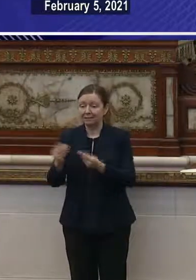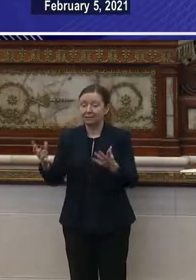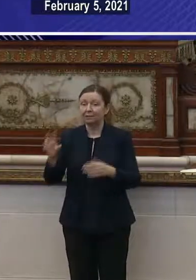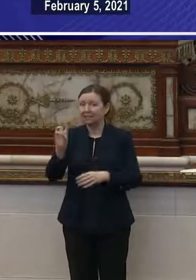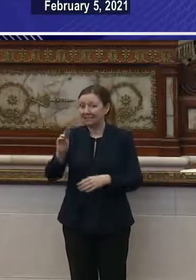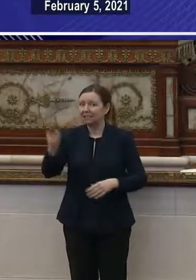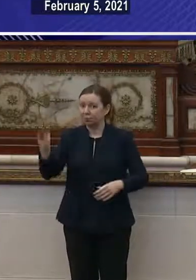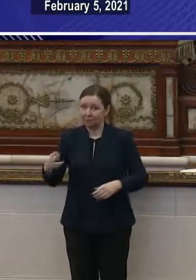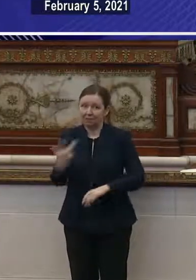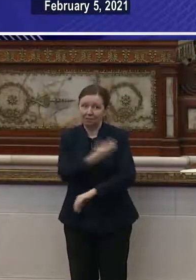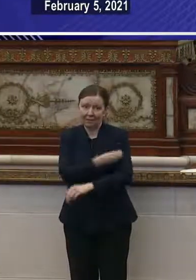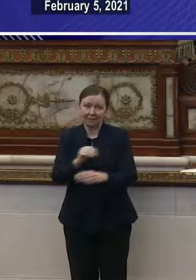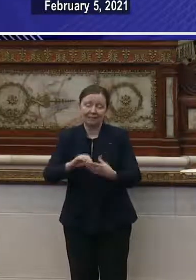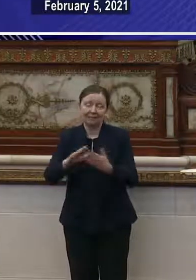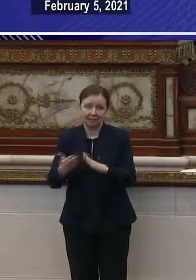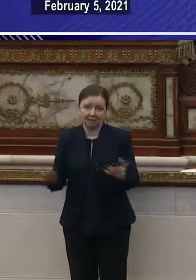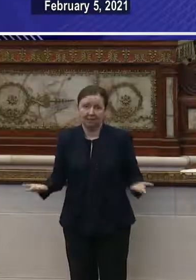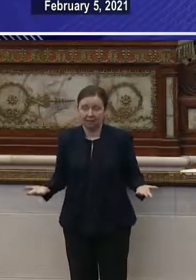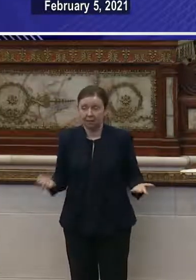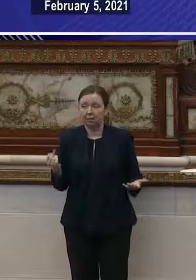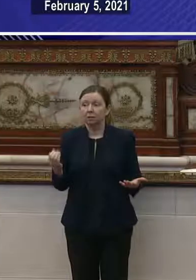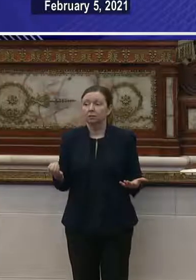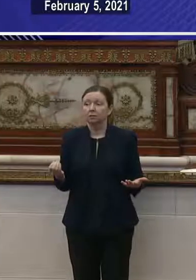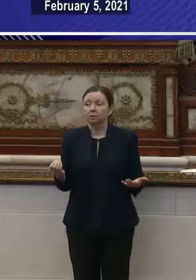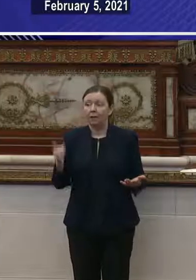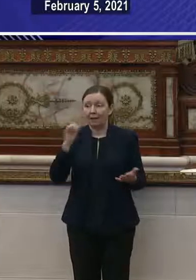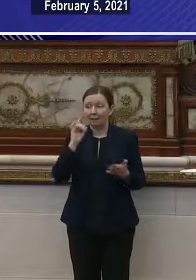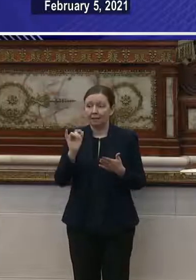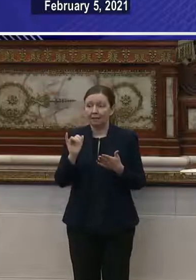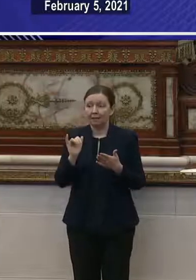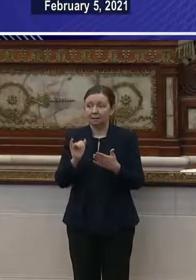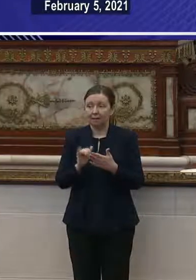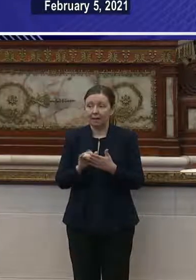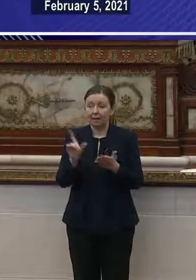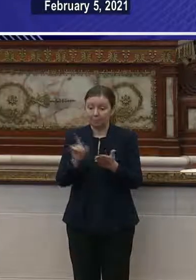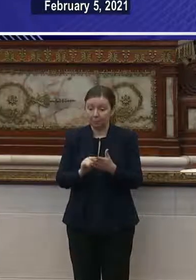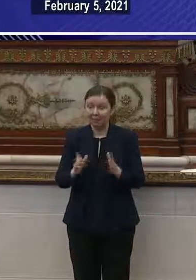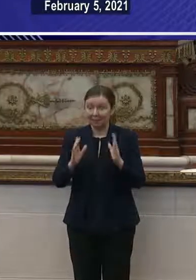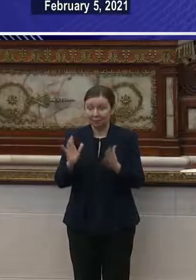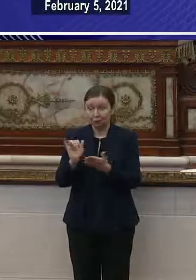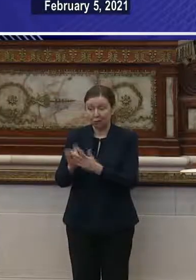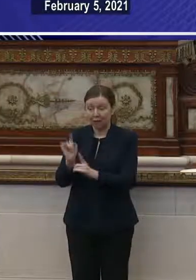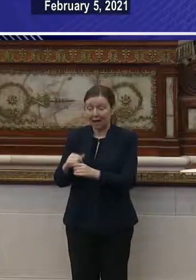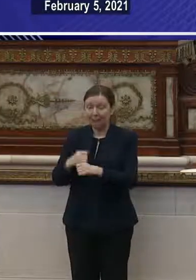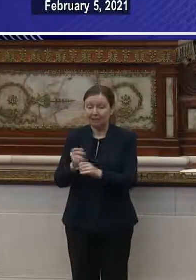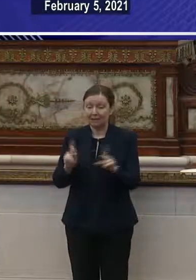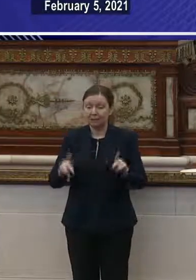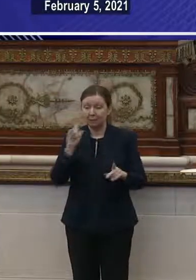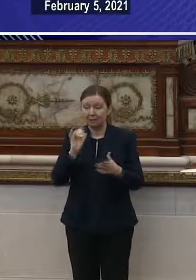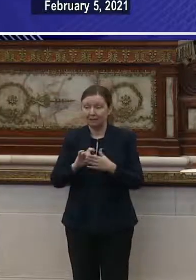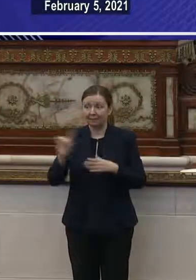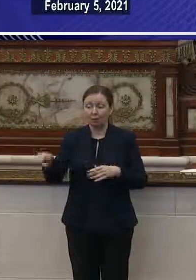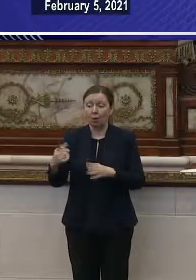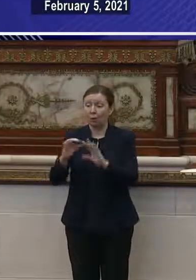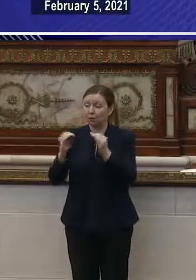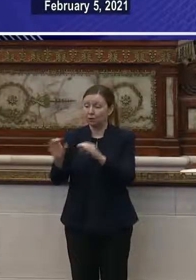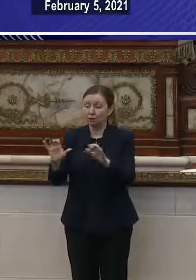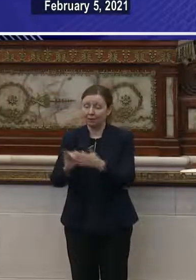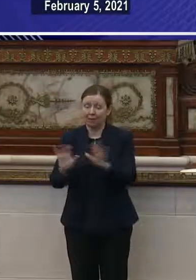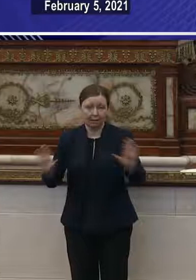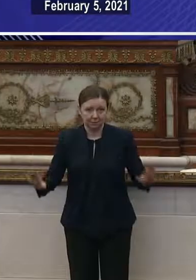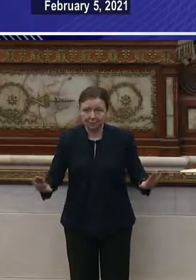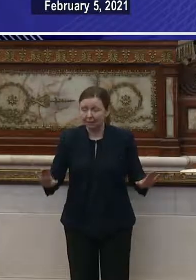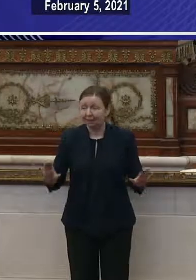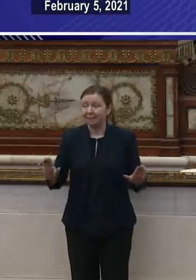6% of the vaccines in the city. And so I think so much press attention has been given to them. It makes people think that they're like the only organization doing this. They